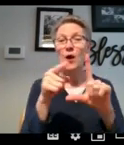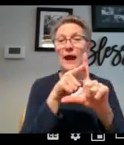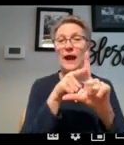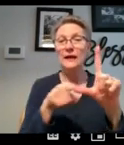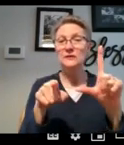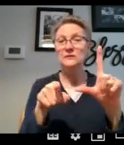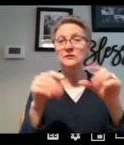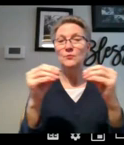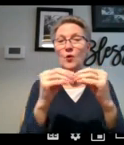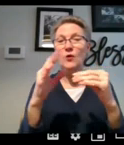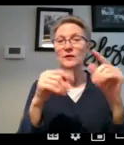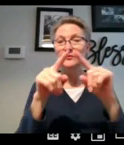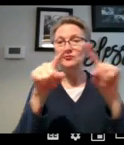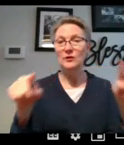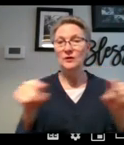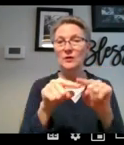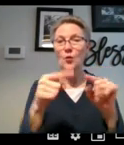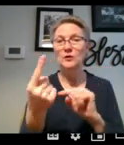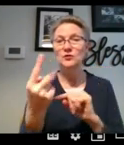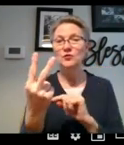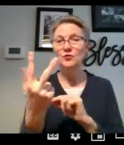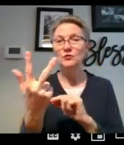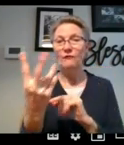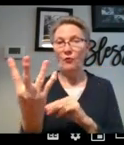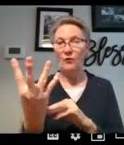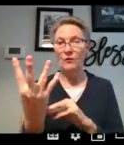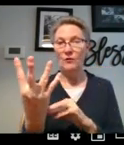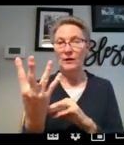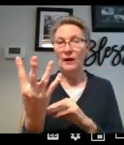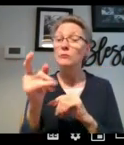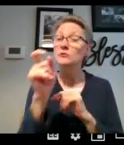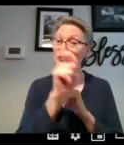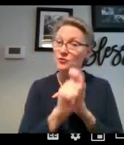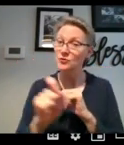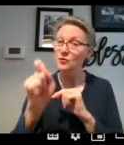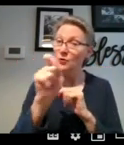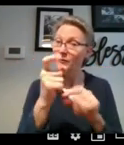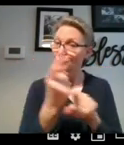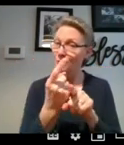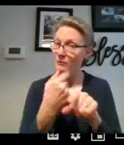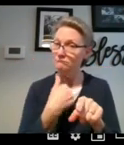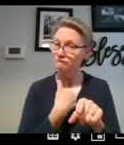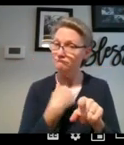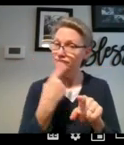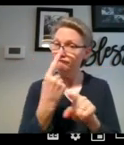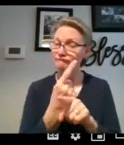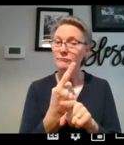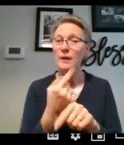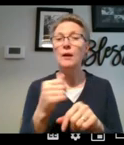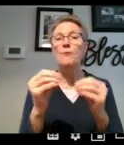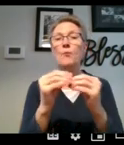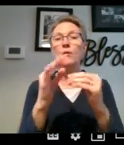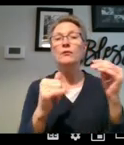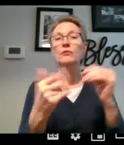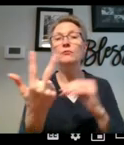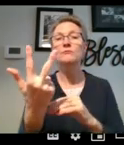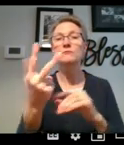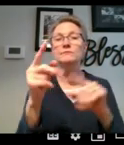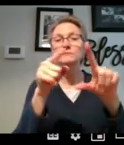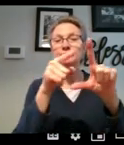take a look. 1, 2, 3, and 4. I was right. I'm going to circle that one because it's more than 3